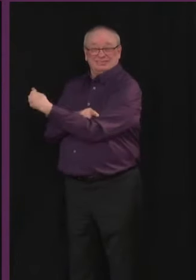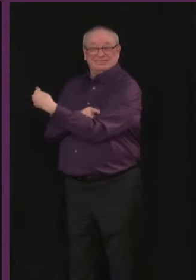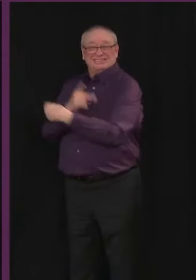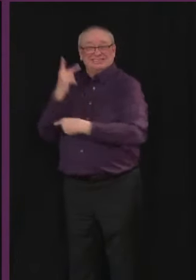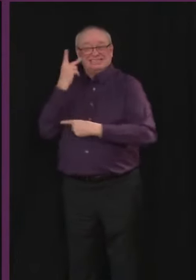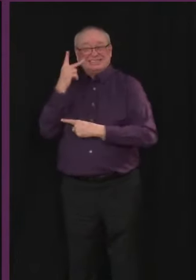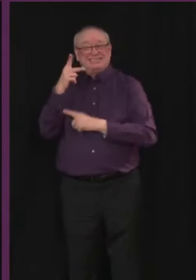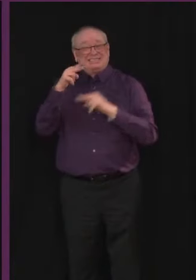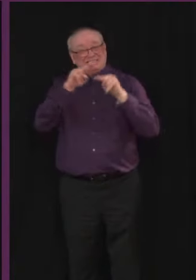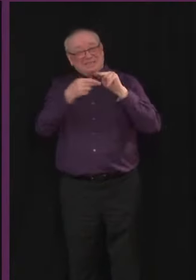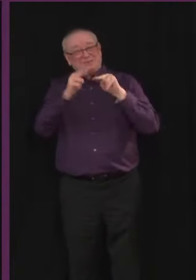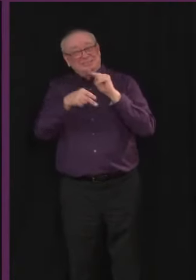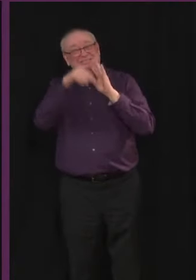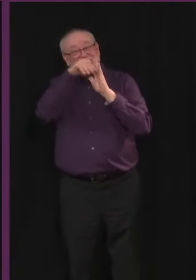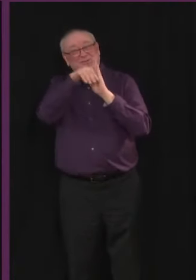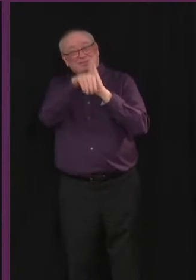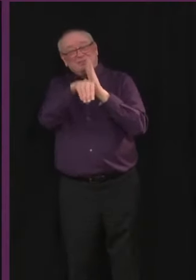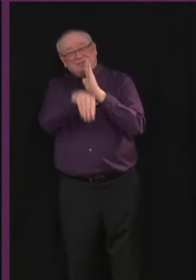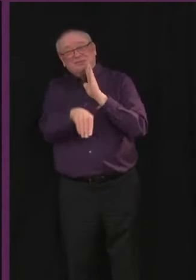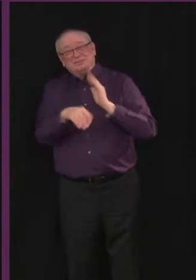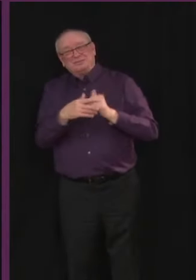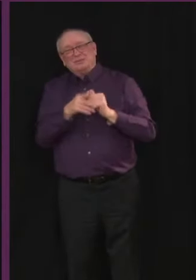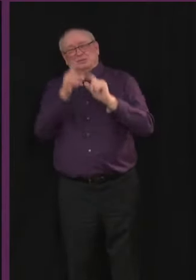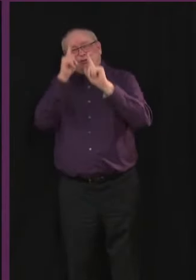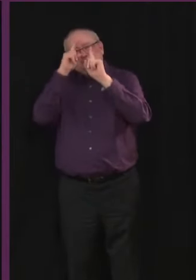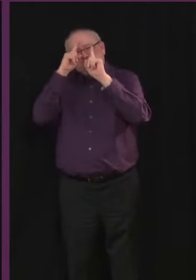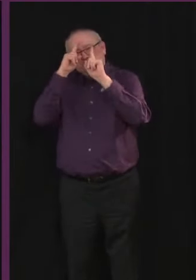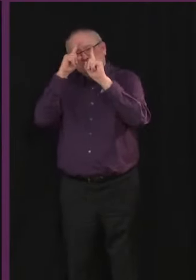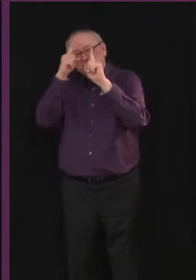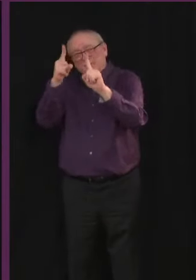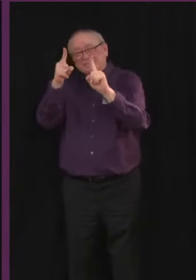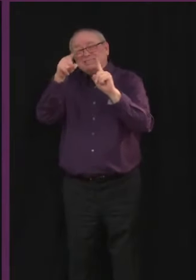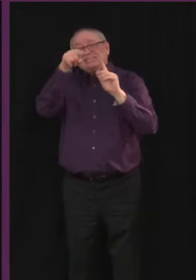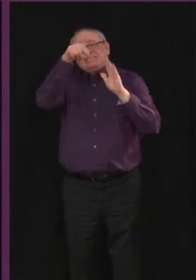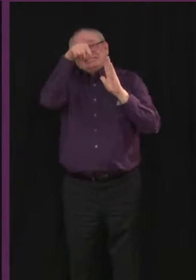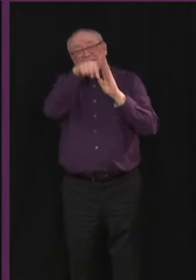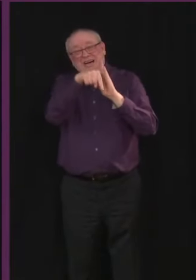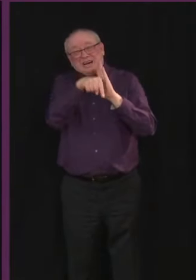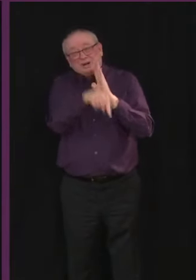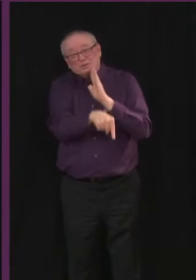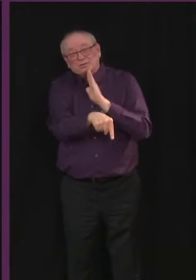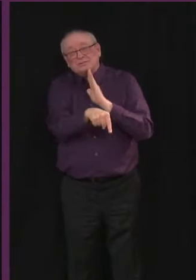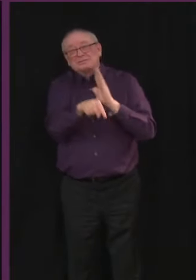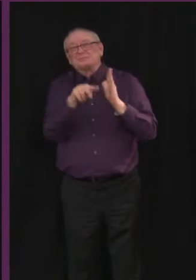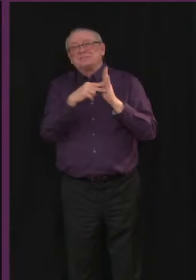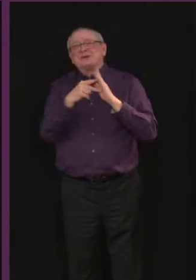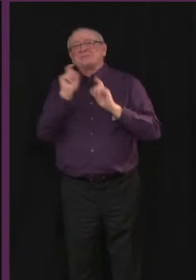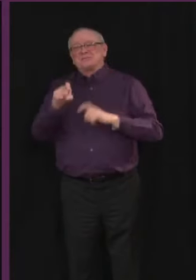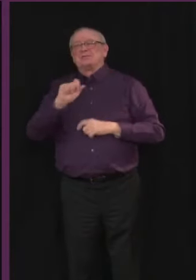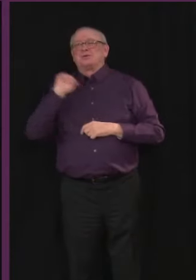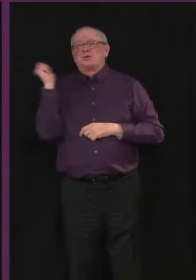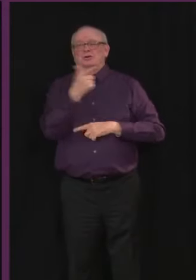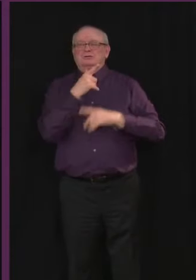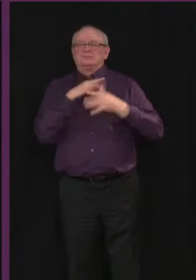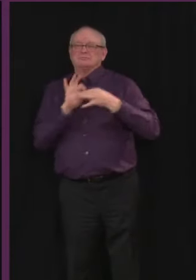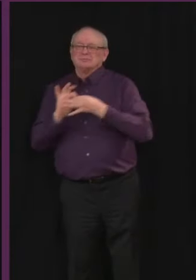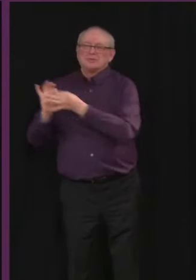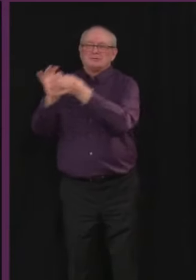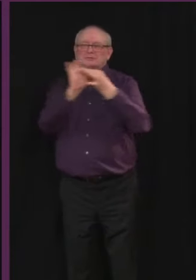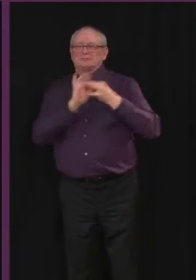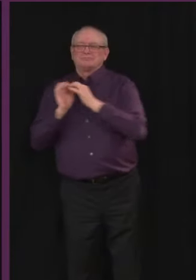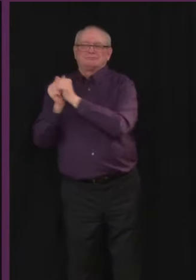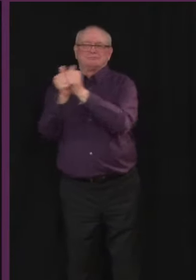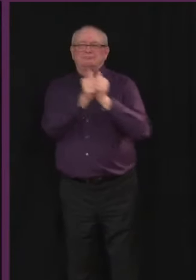and that will only happen if we all work together. All right, there are no more questions in the queue, so that concludes today's